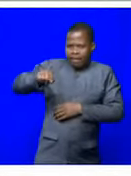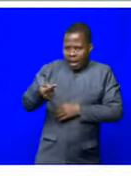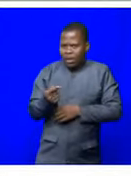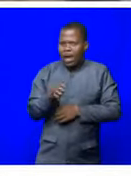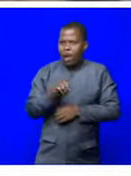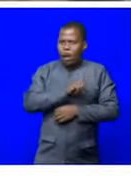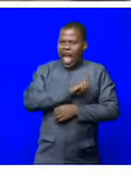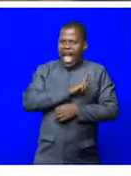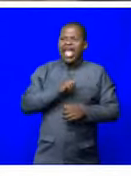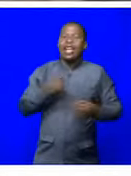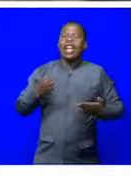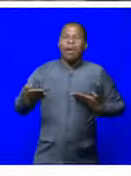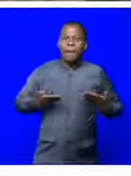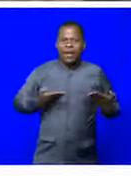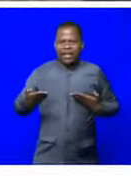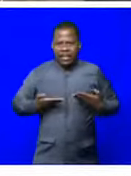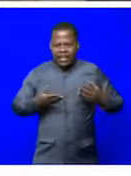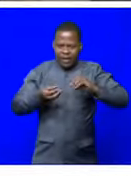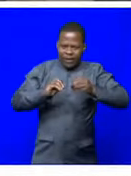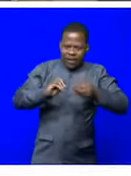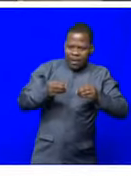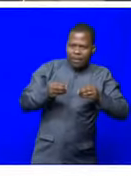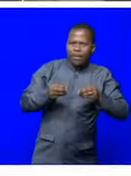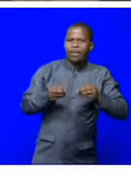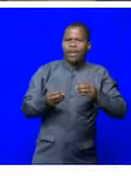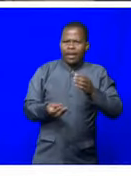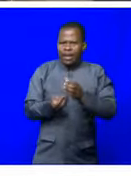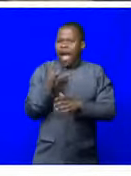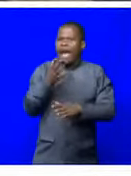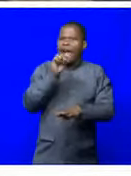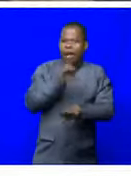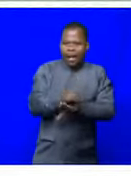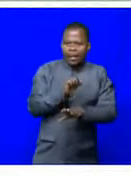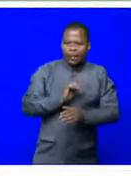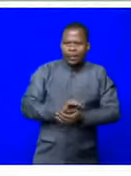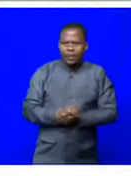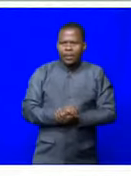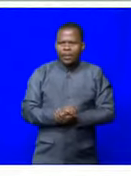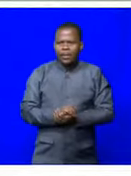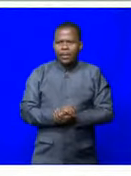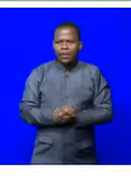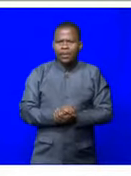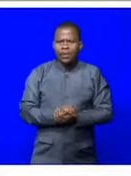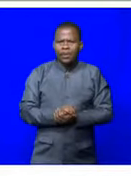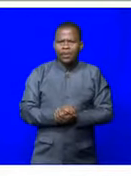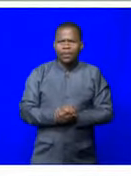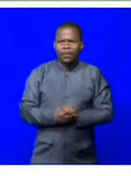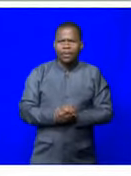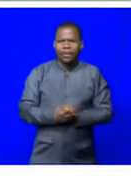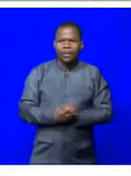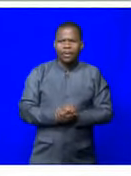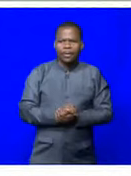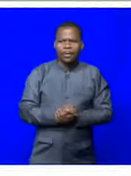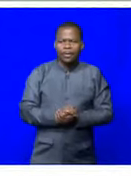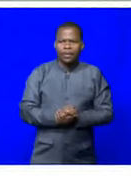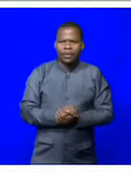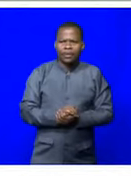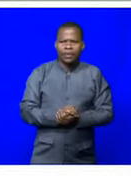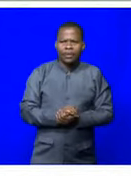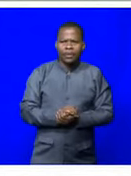baqale amabhizinisi abo bawaphendle futhi kepha ke ngalokwe ukuthi